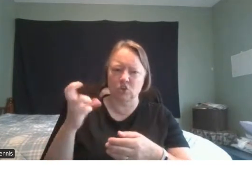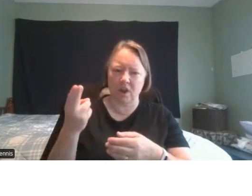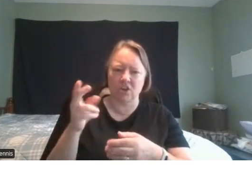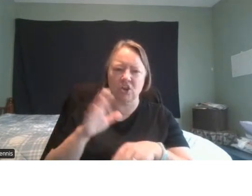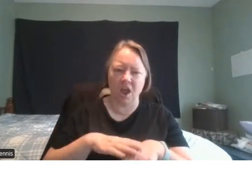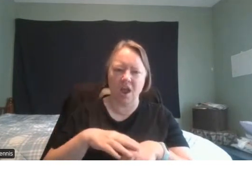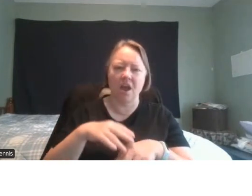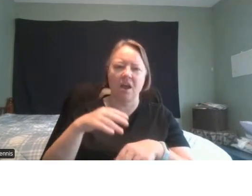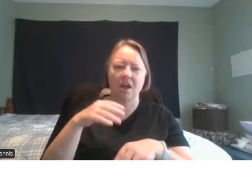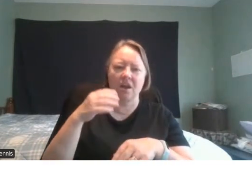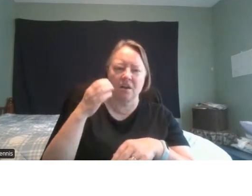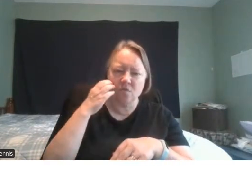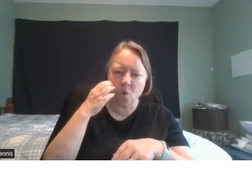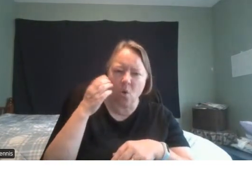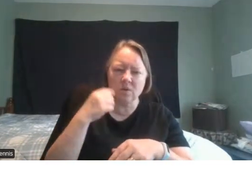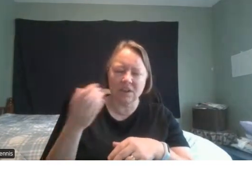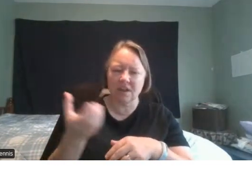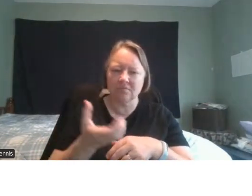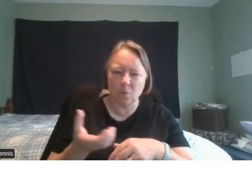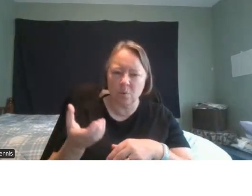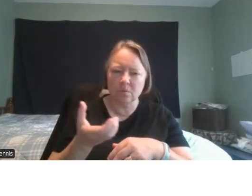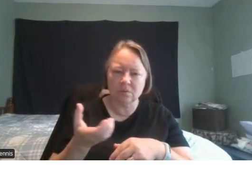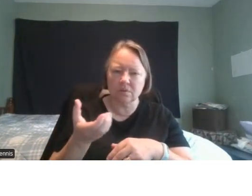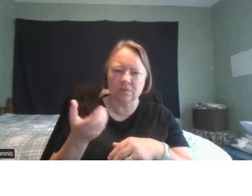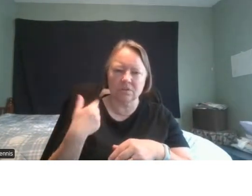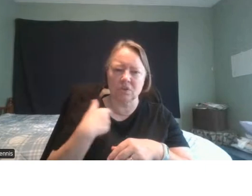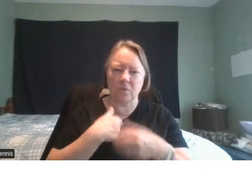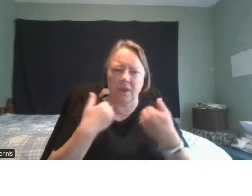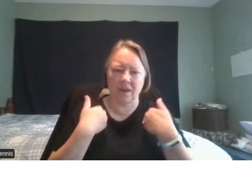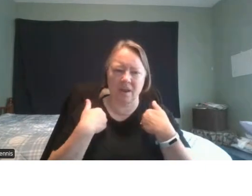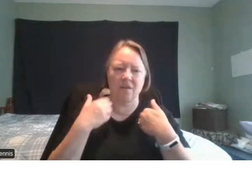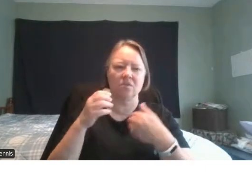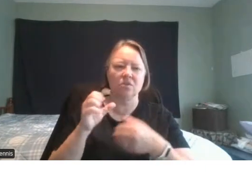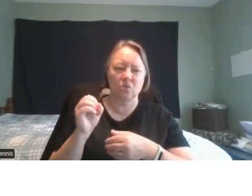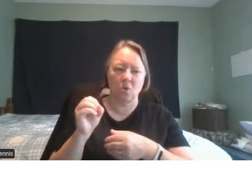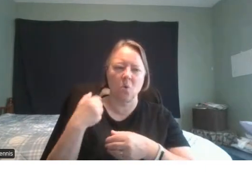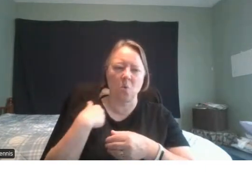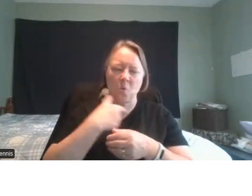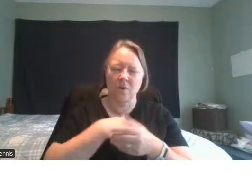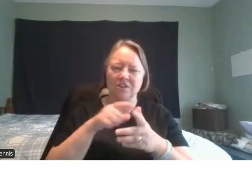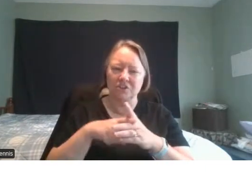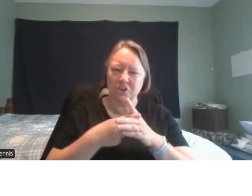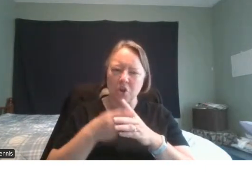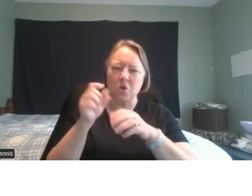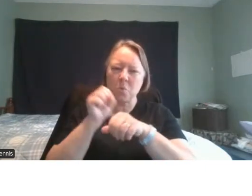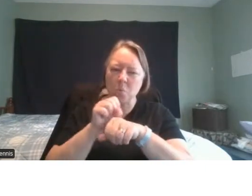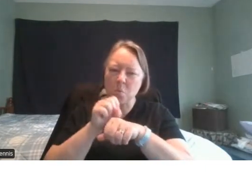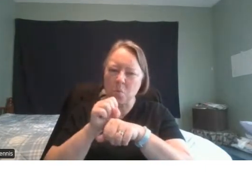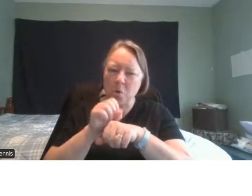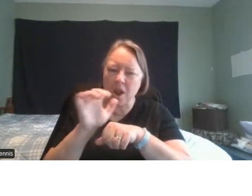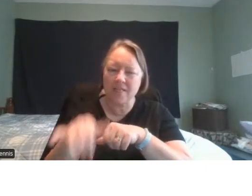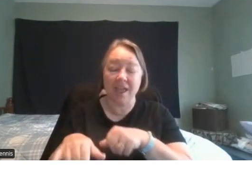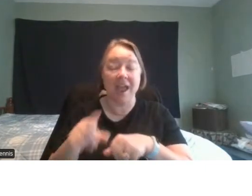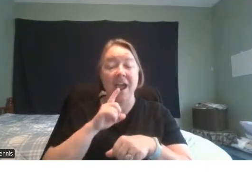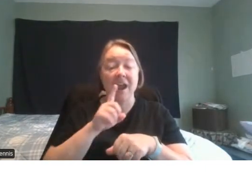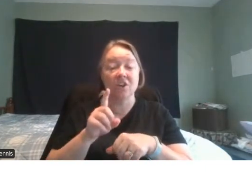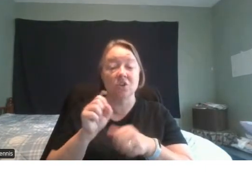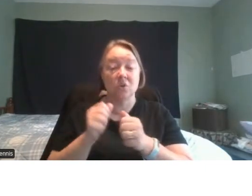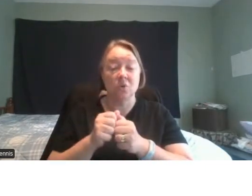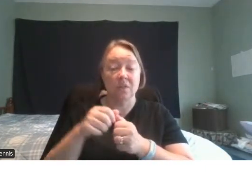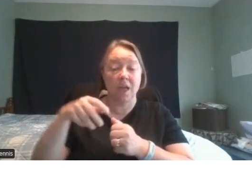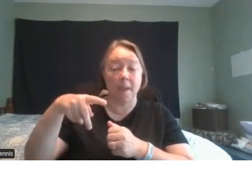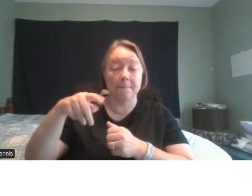phones and mobile devices that we have. So we started to work on it. We actually, with Paula